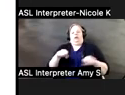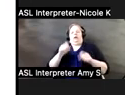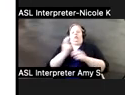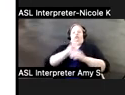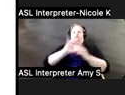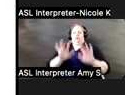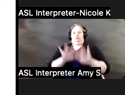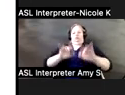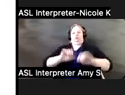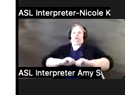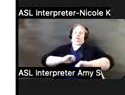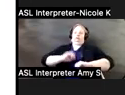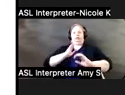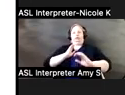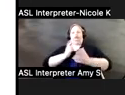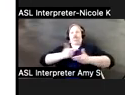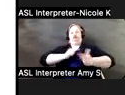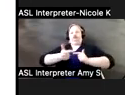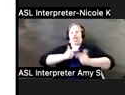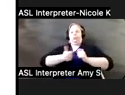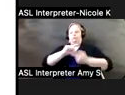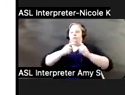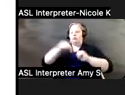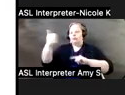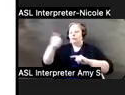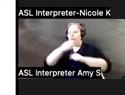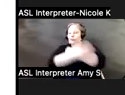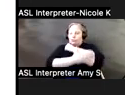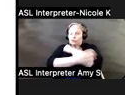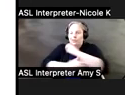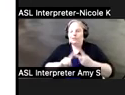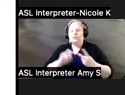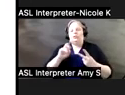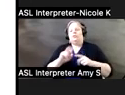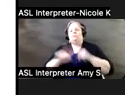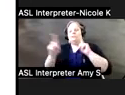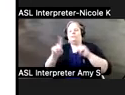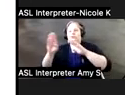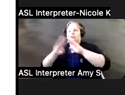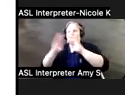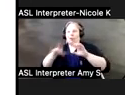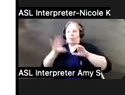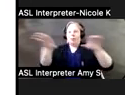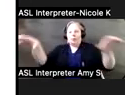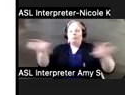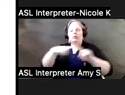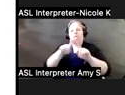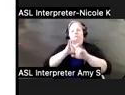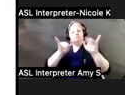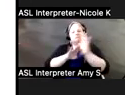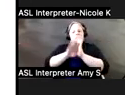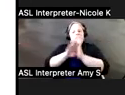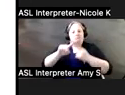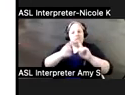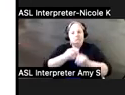to interact with their friends in other places in the world or in different houses, and also build friendships online, as well as